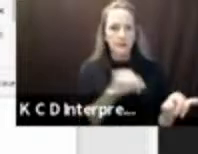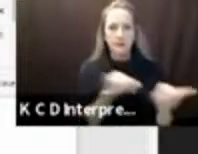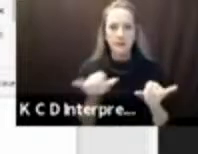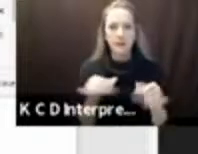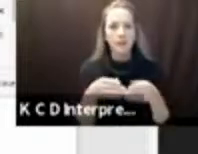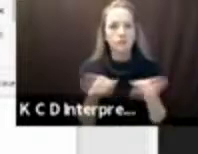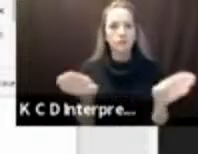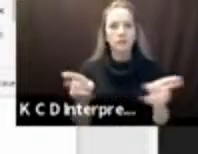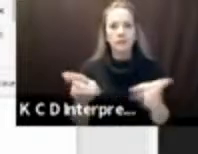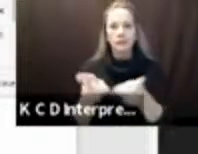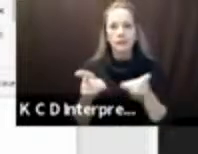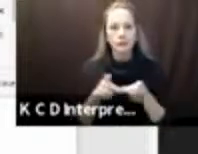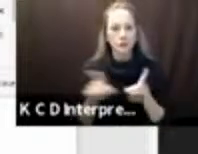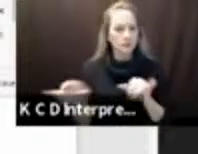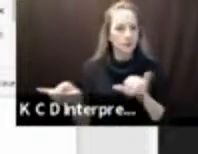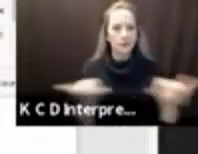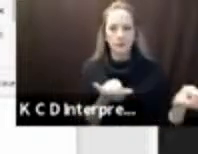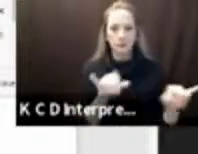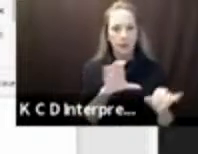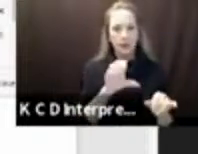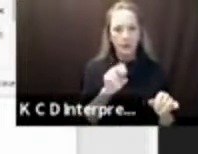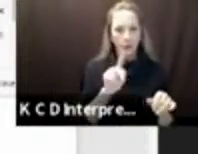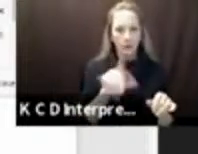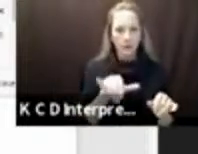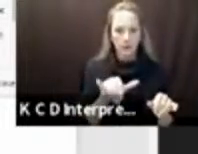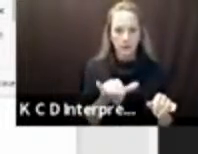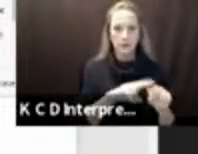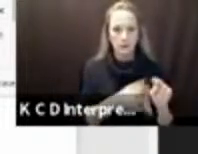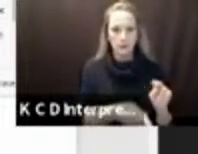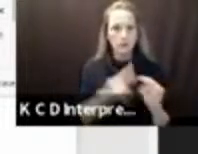that you see in the county. Next slide, please.